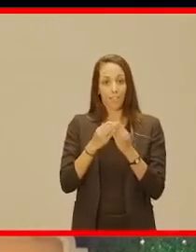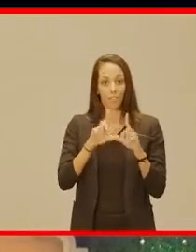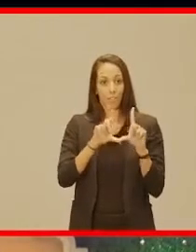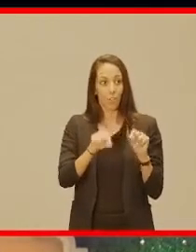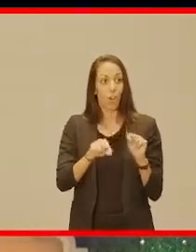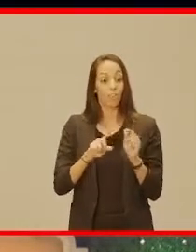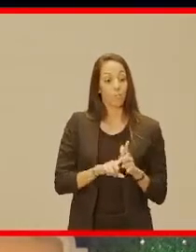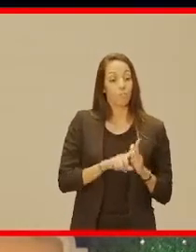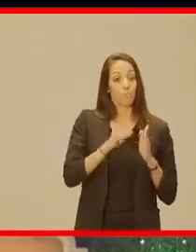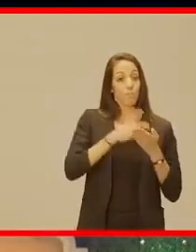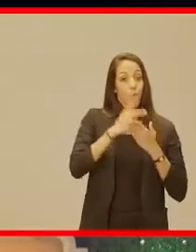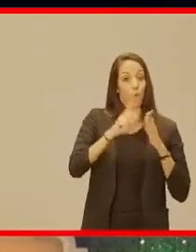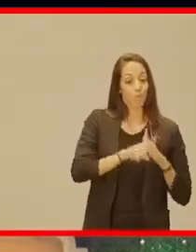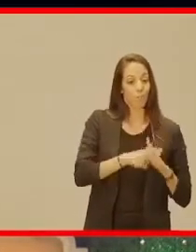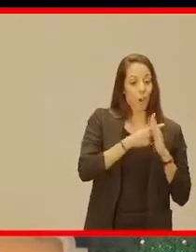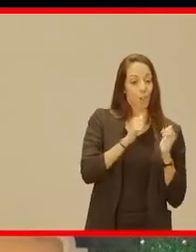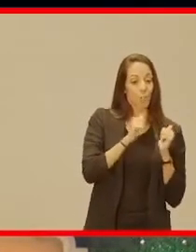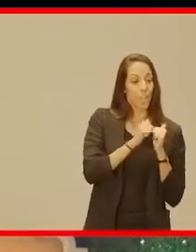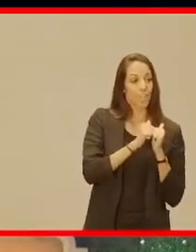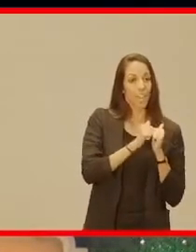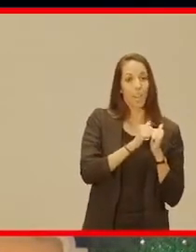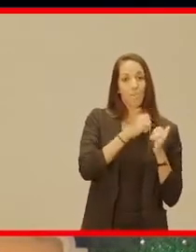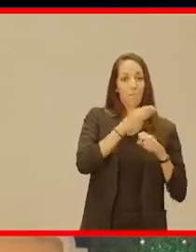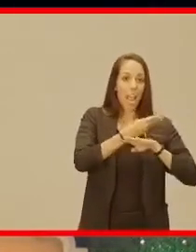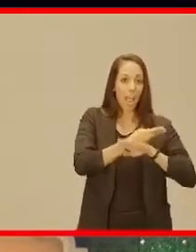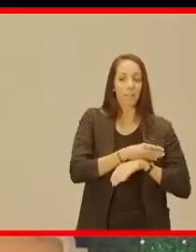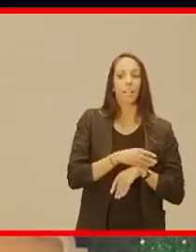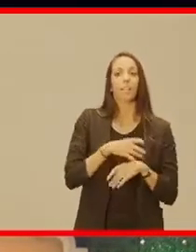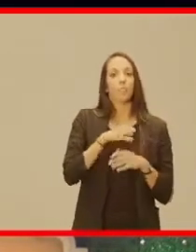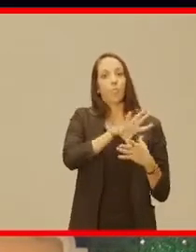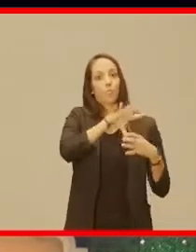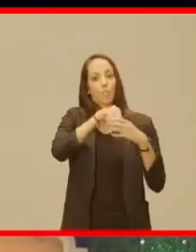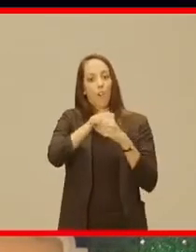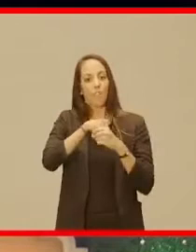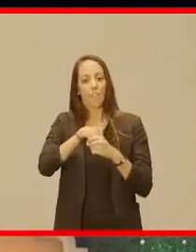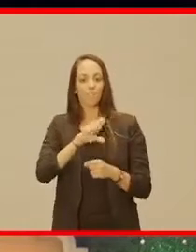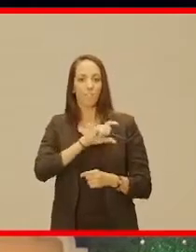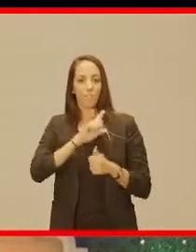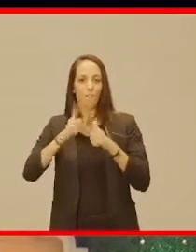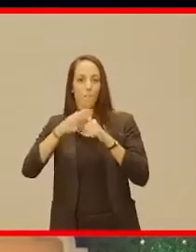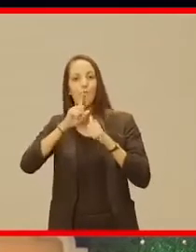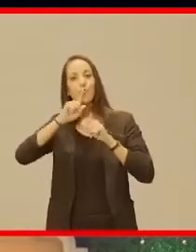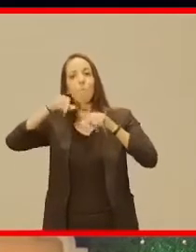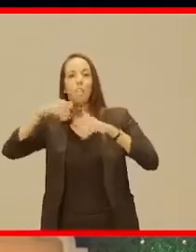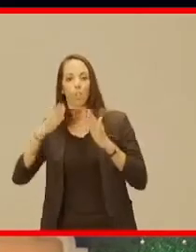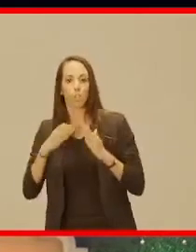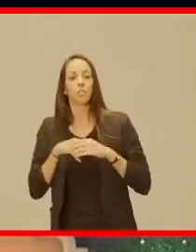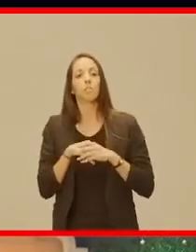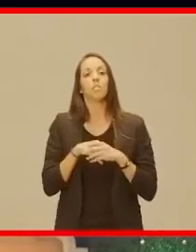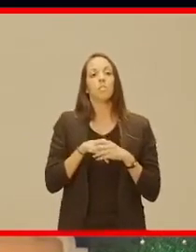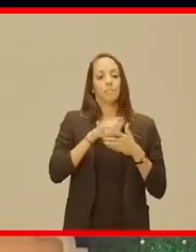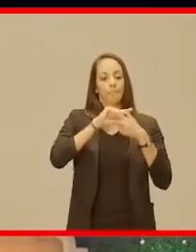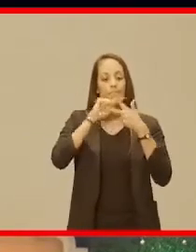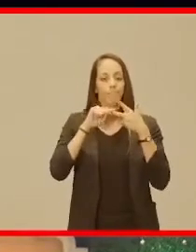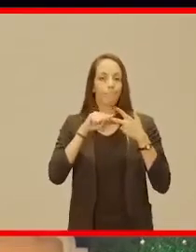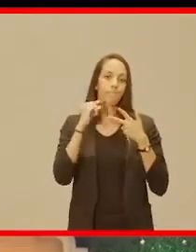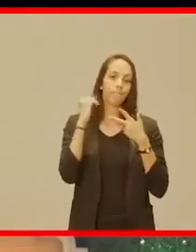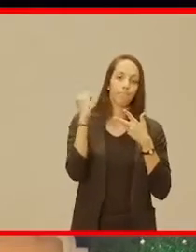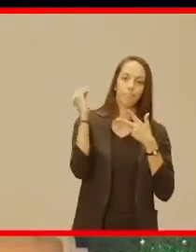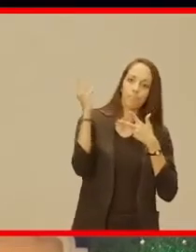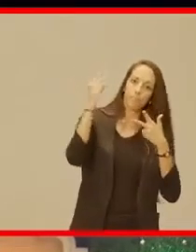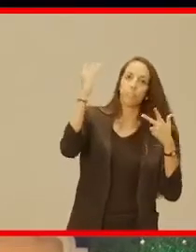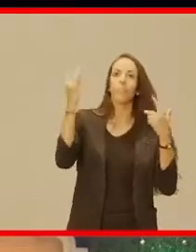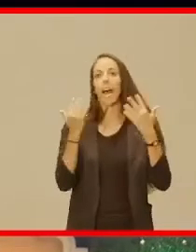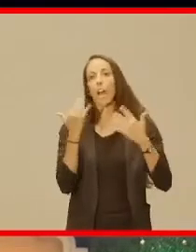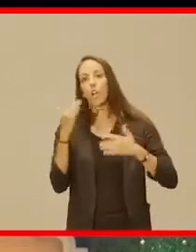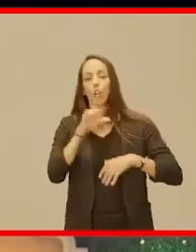is similar to what you were talking about with first responders, and people that are developmentally delayed would have a card that they